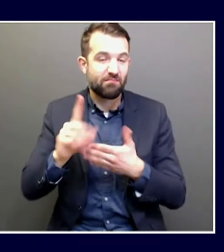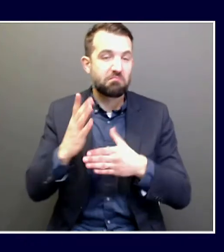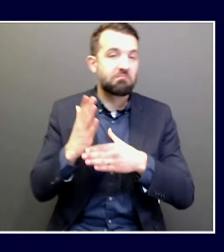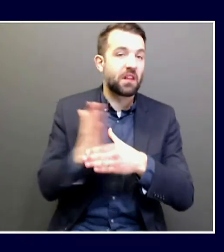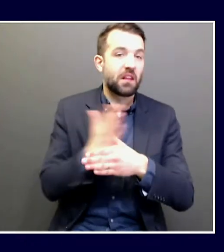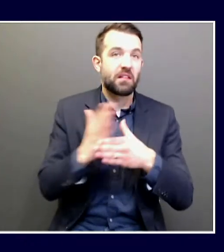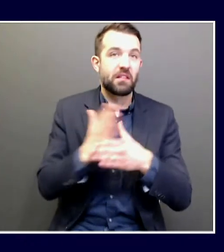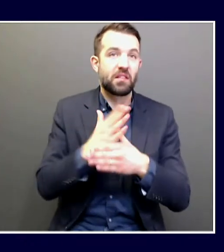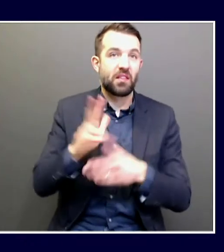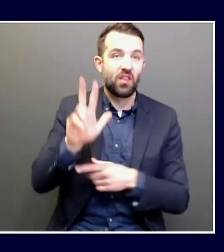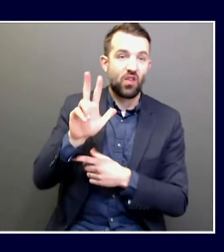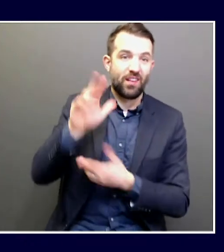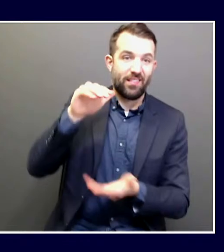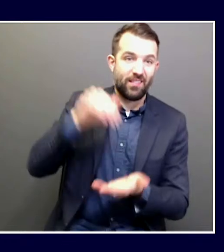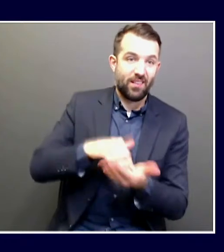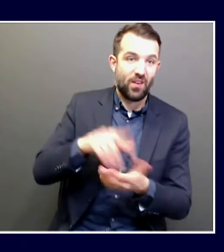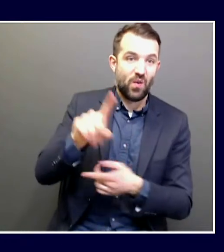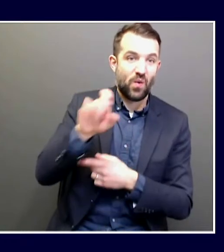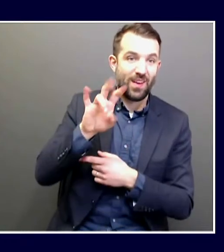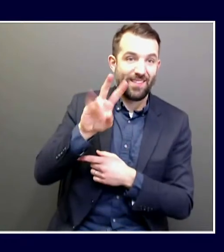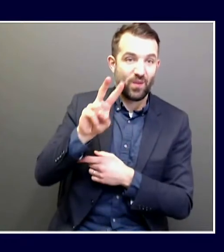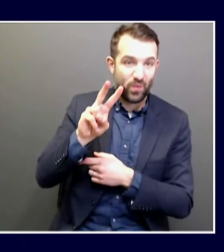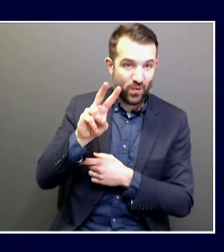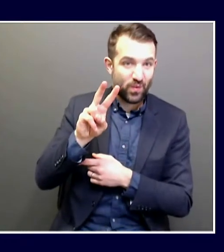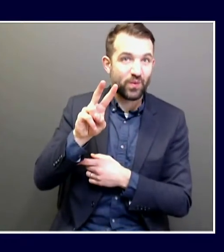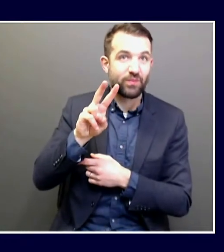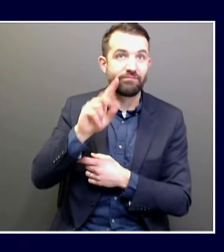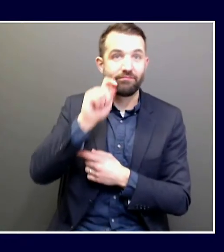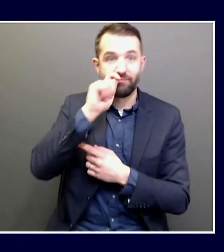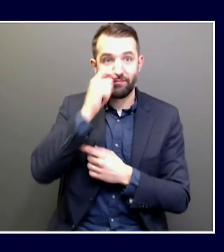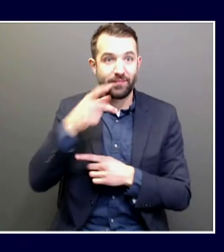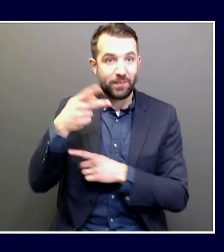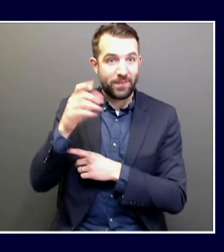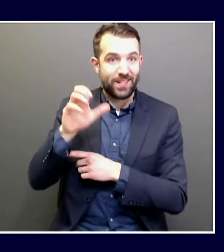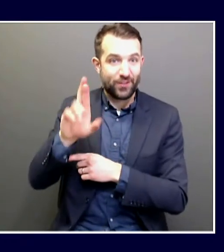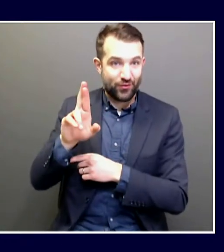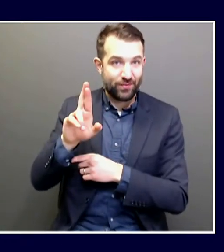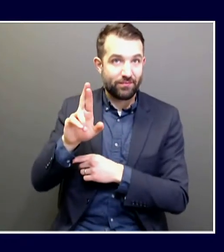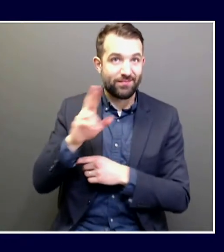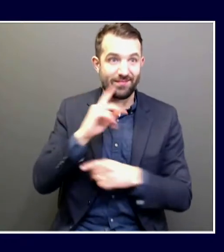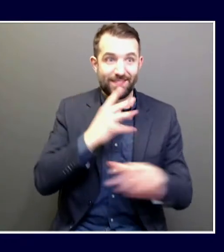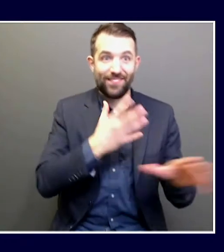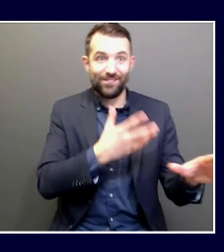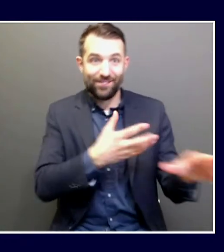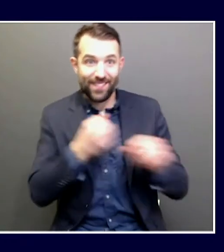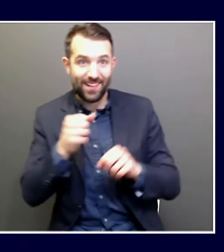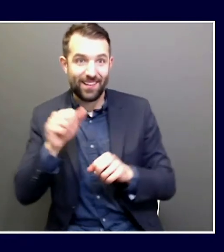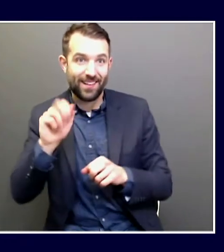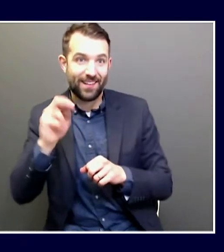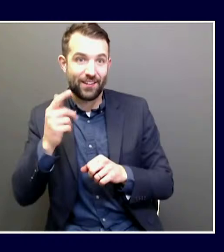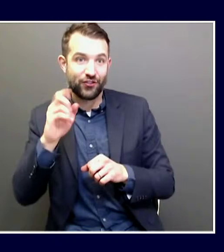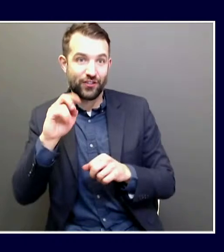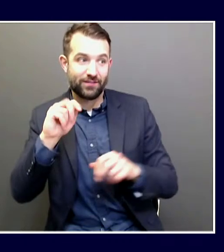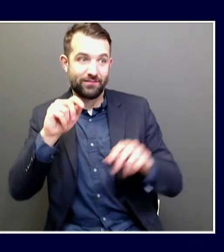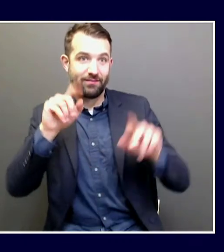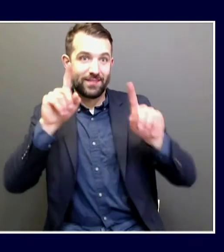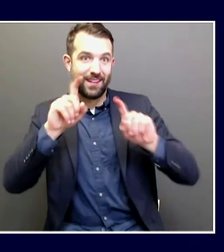3,172 positive PCR and antigen test results every single day.